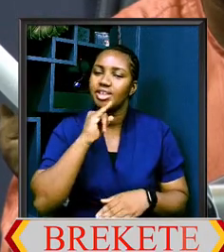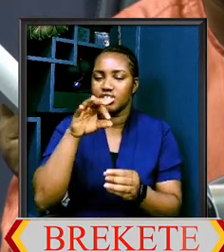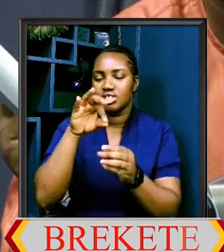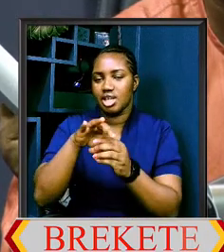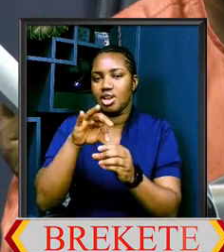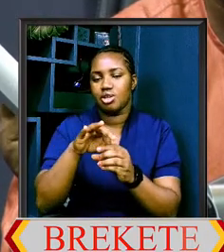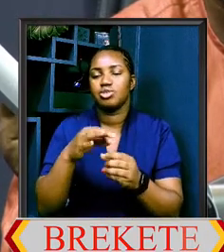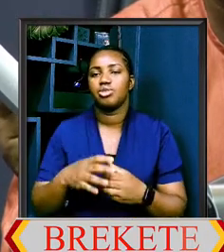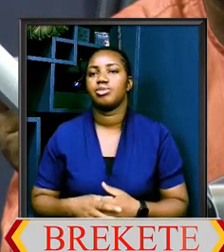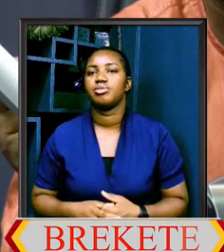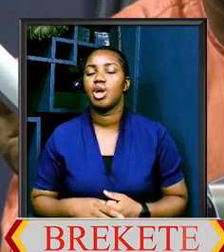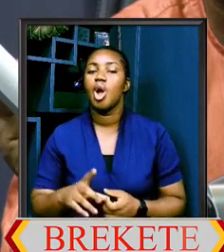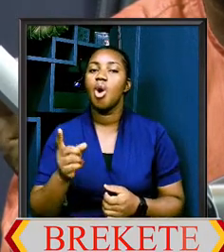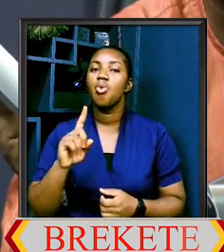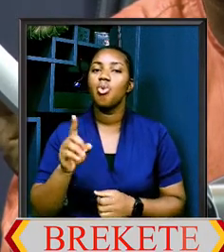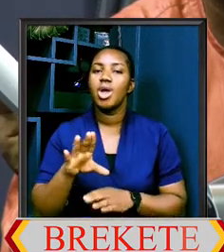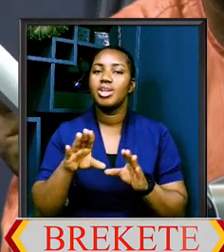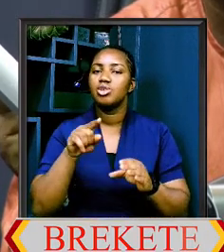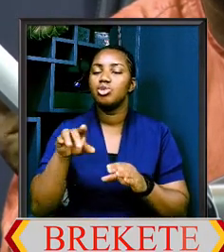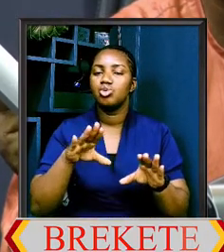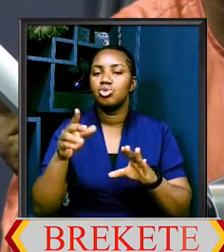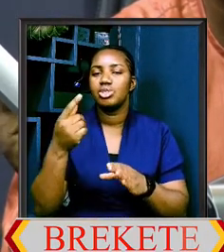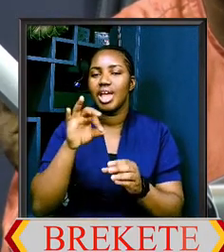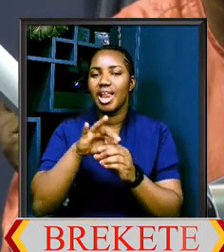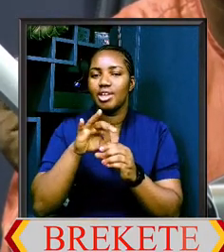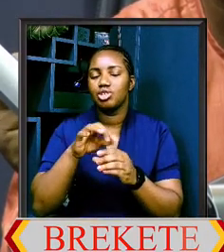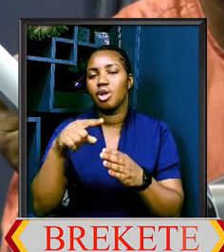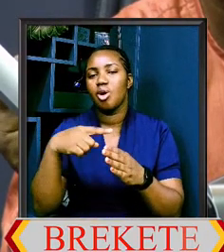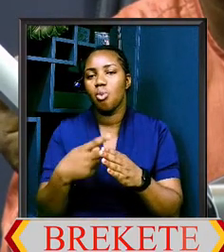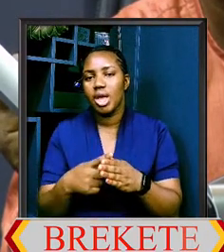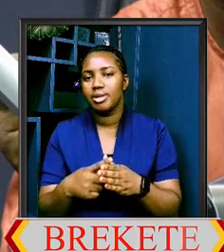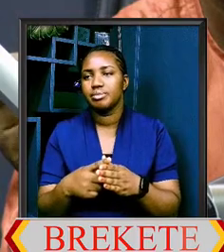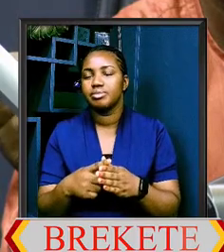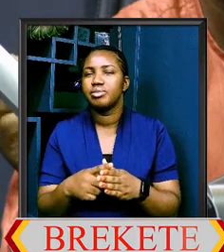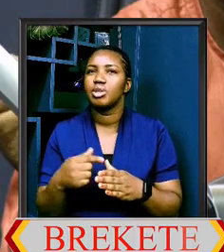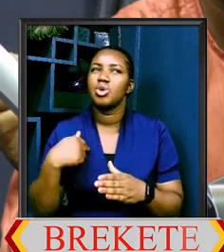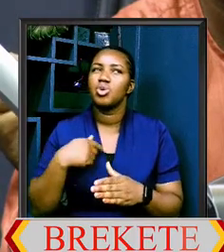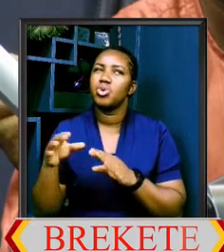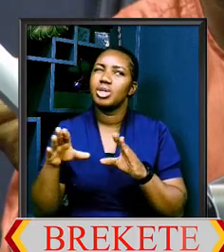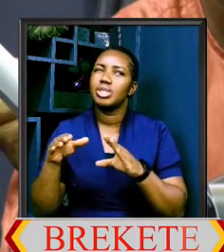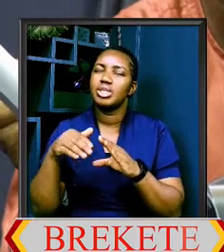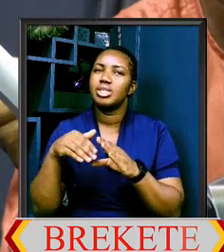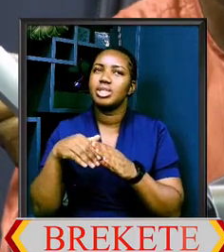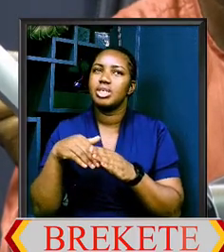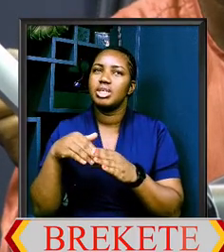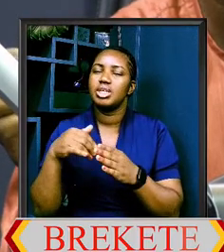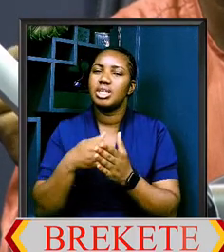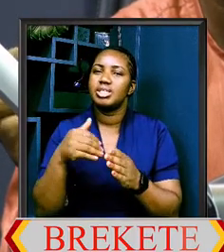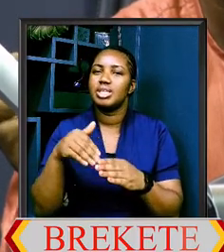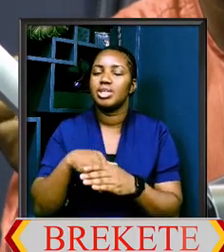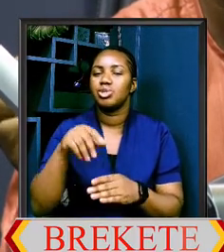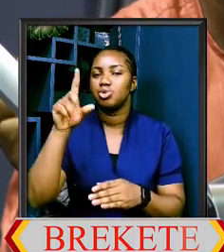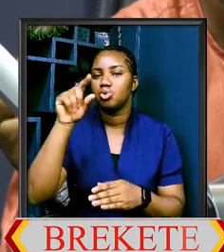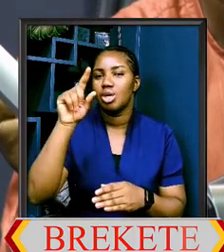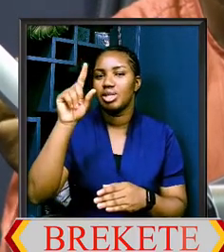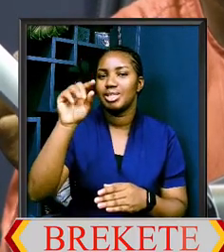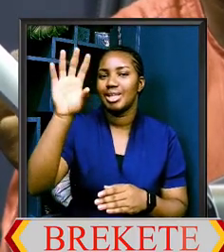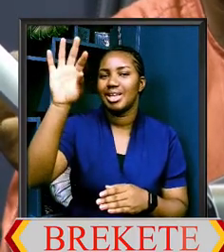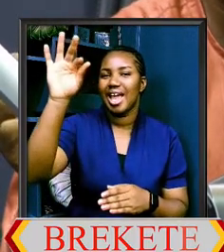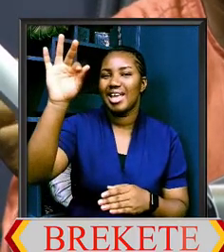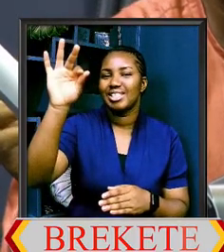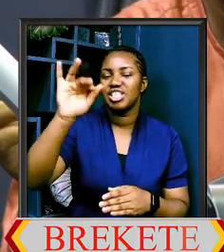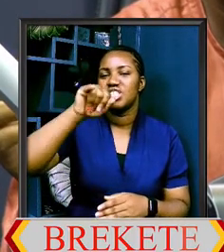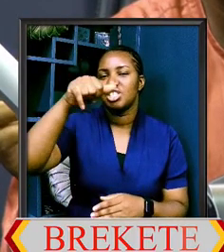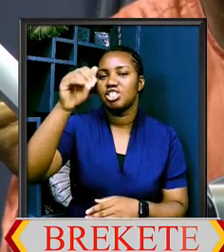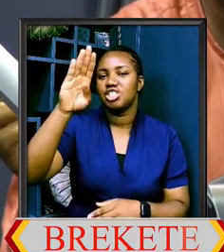sir. Where will I do the election? When will I do the election? It's 2019 at our Yabi headquarters, sir.